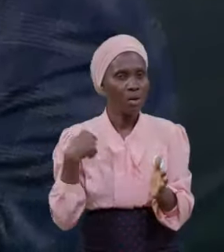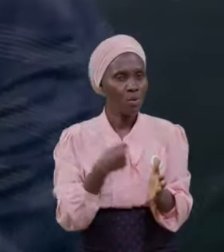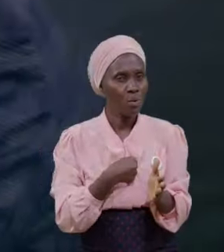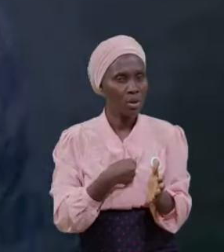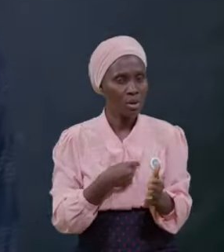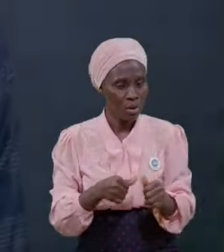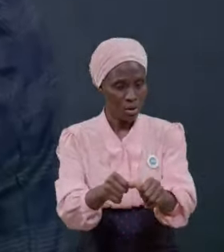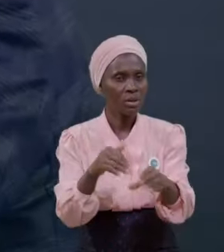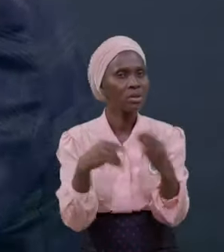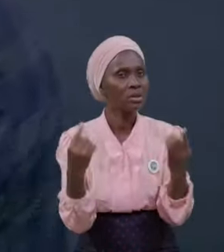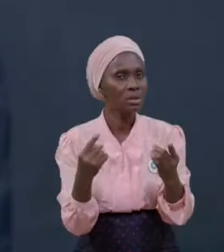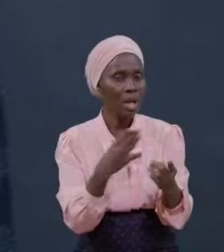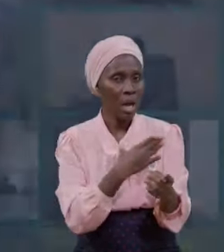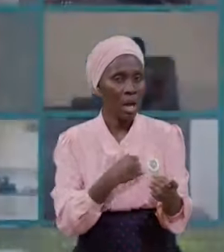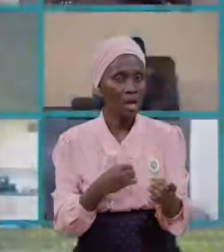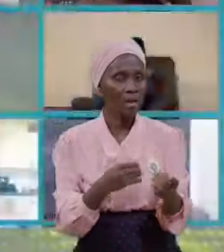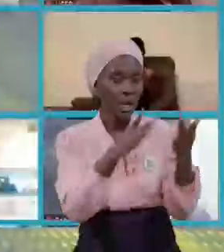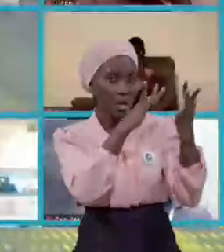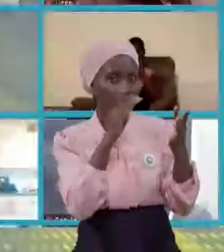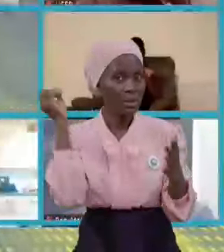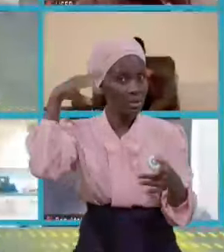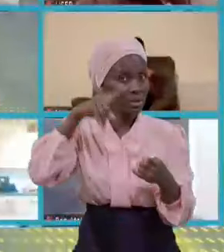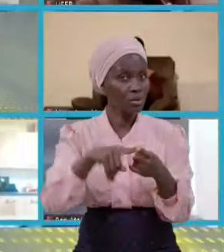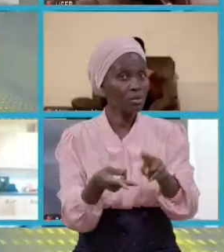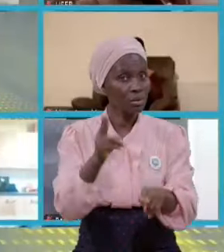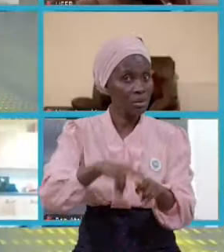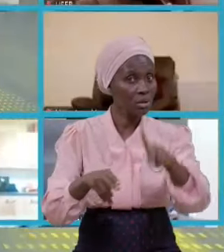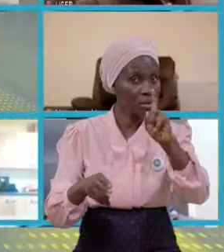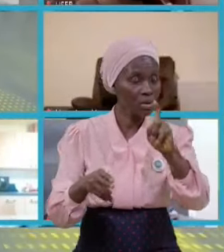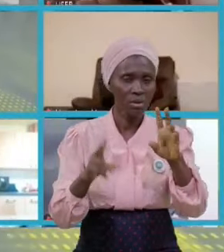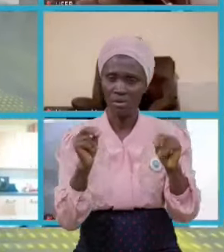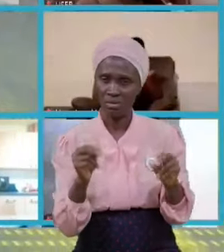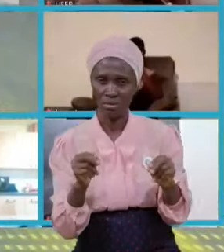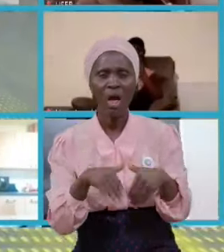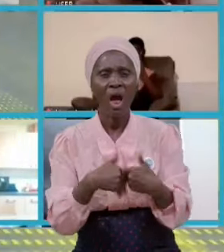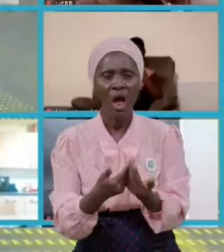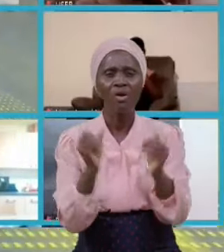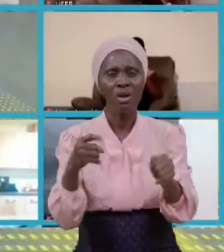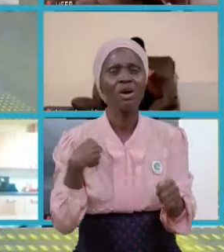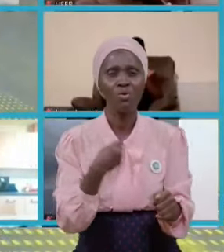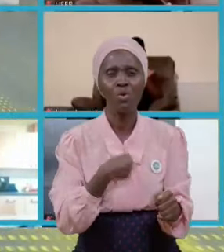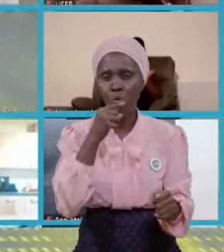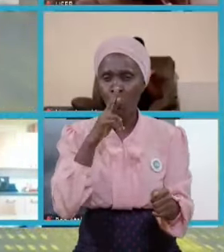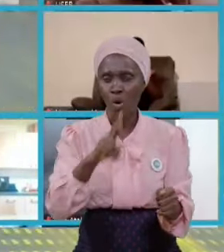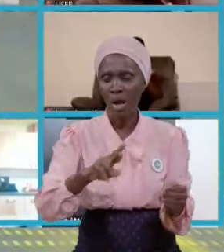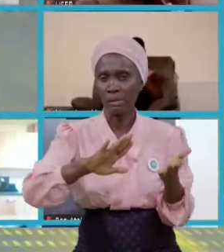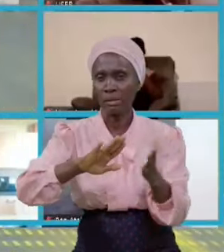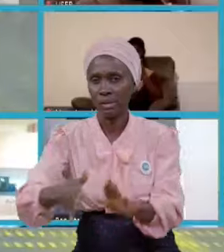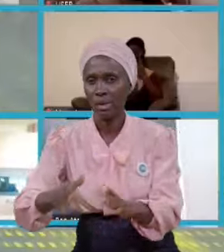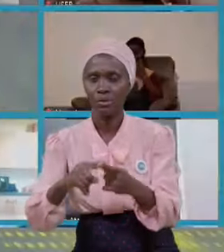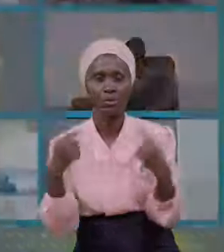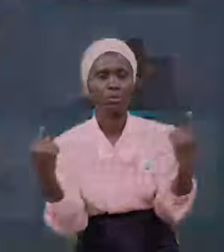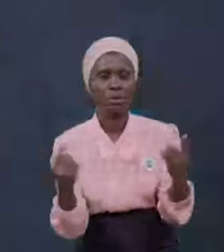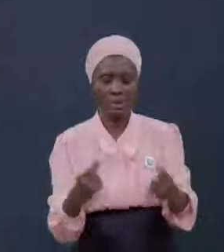are dead to sin live any longer therein? The people who are